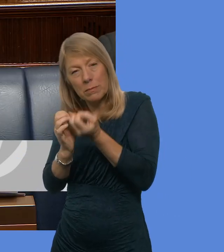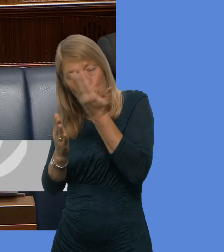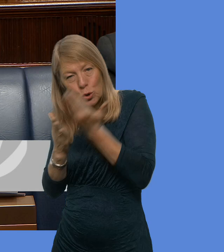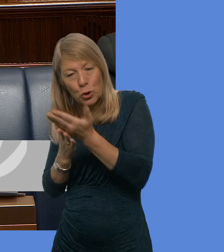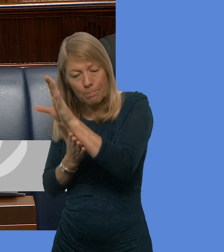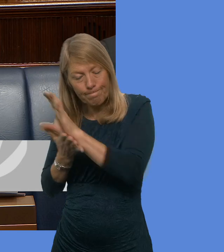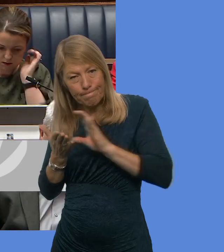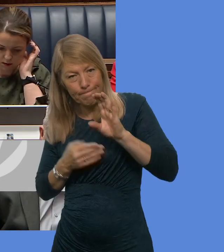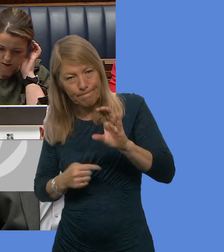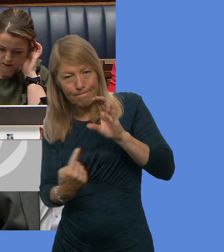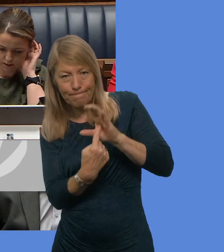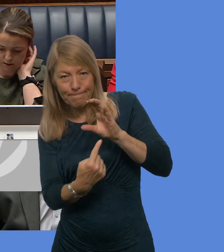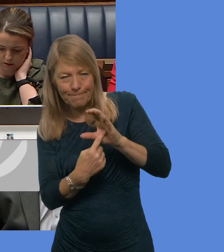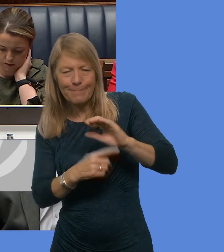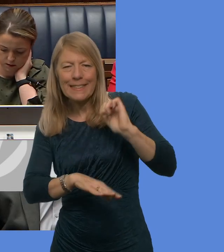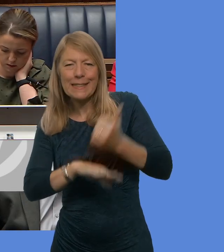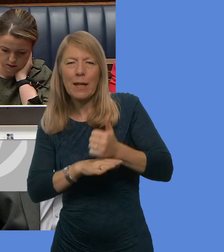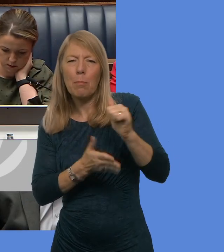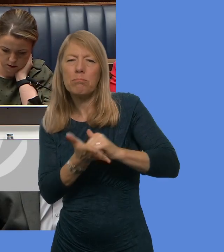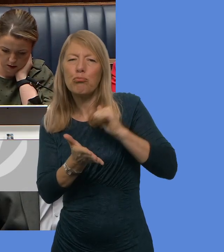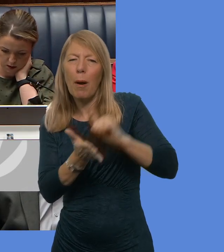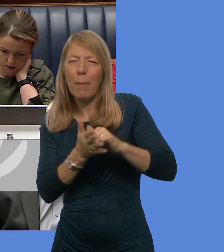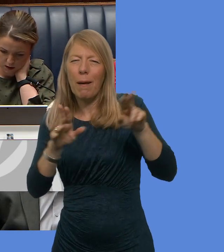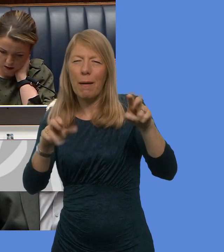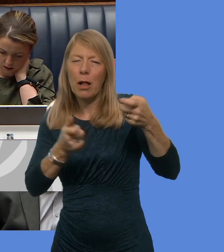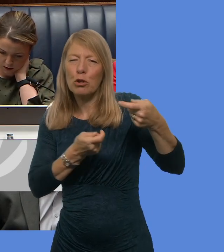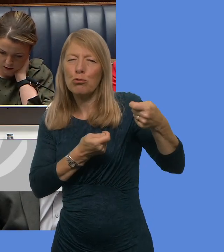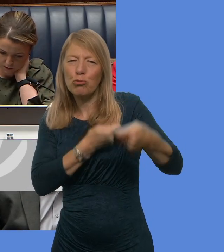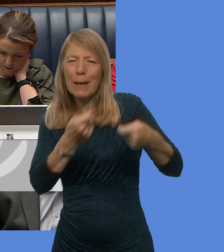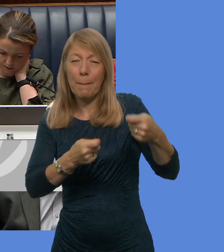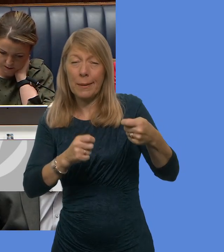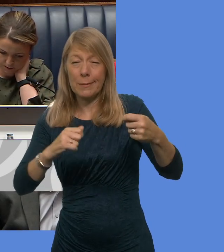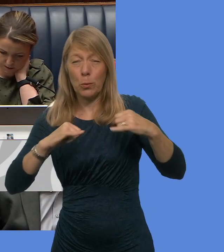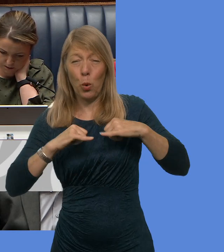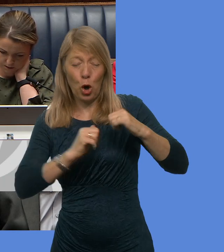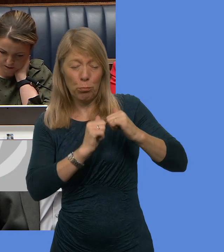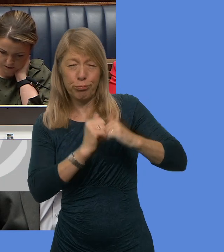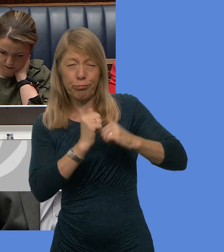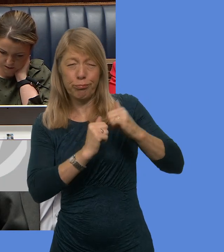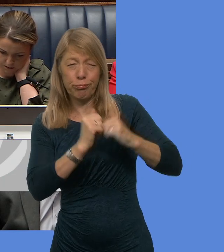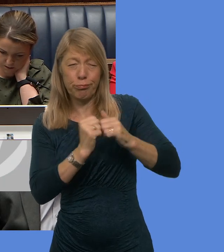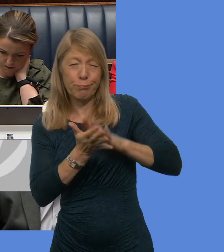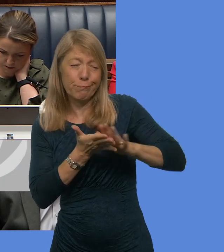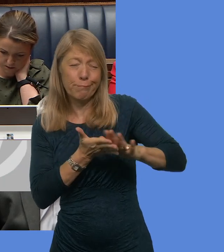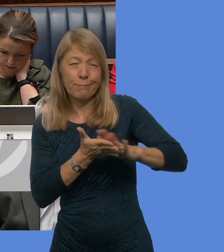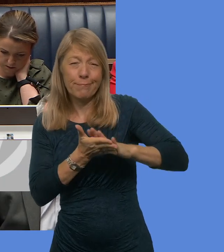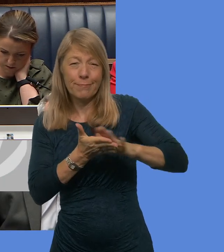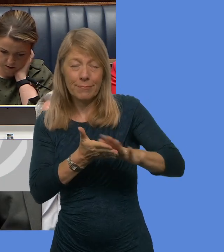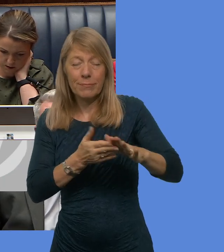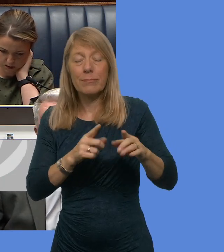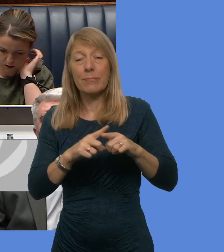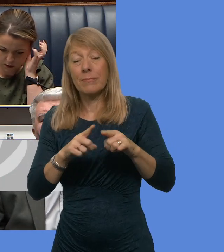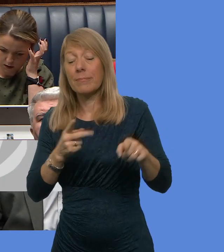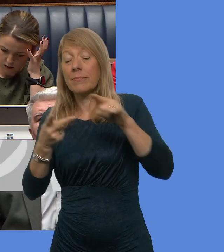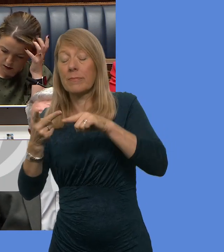works, also to put in place the spillage monitors, so we know exactly what's happening and where it's occurring, and to work